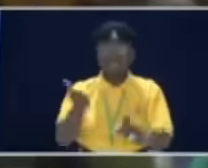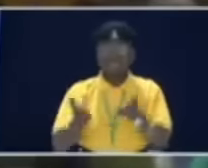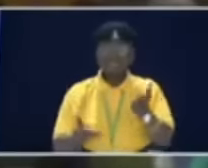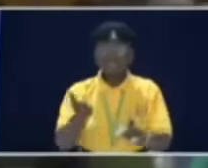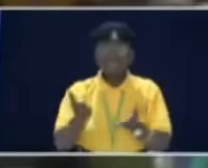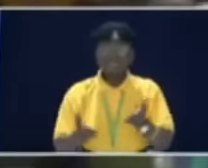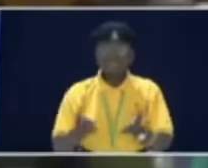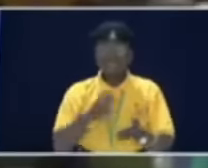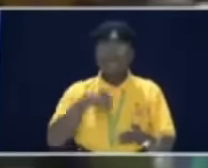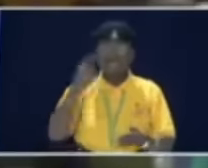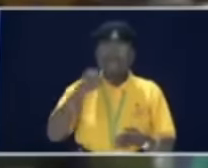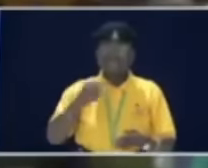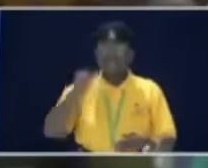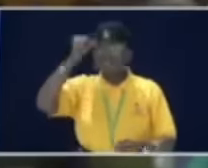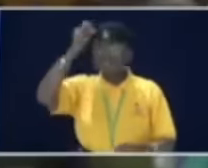and said, "Sir,